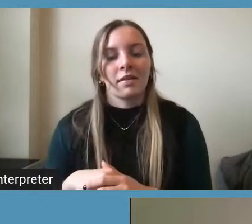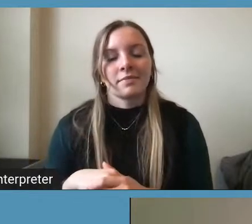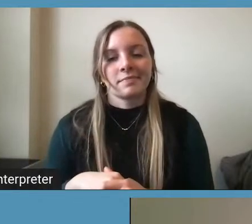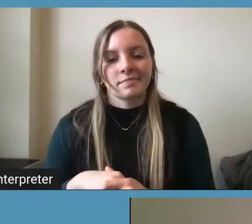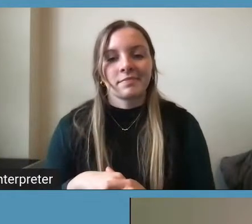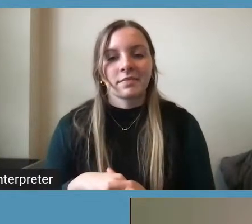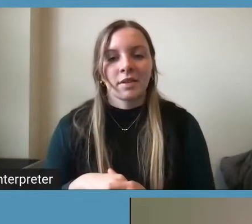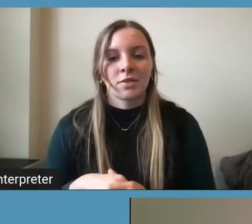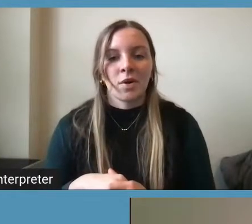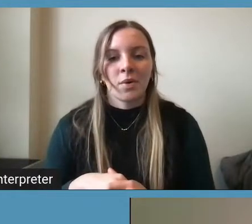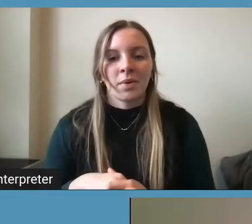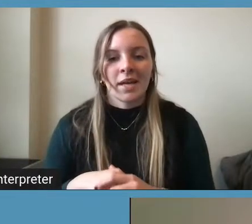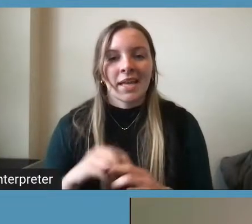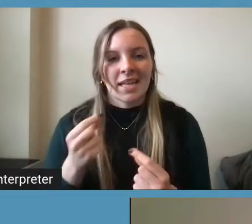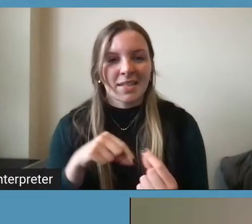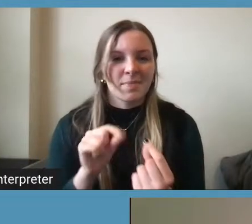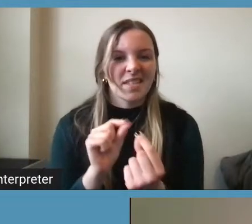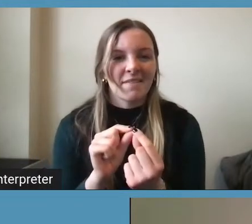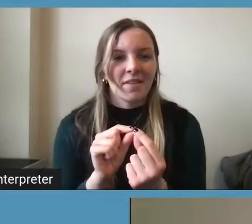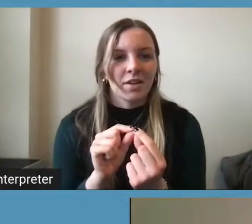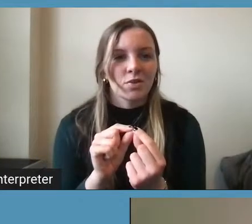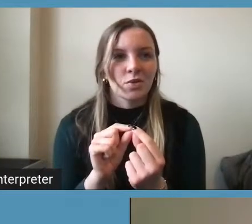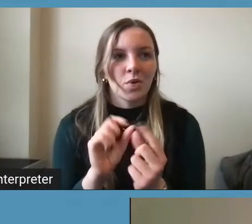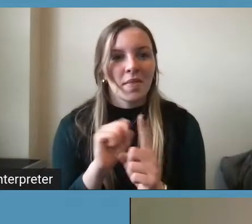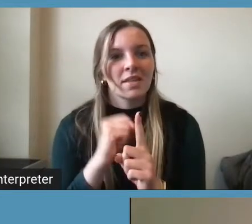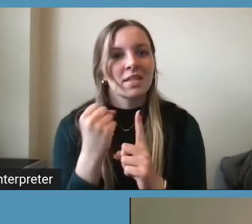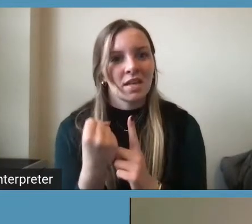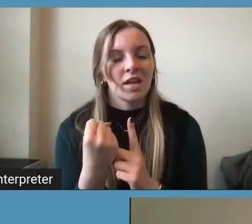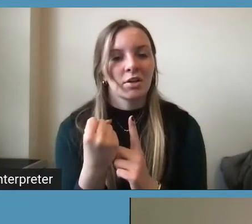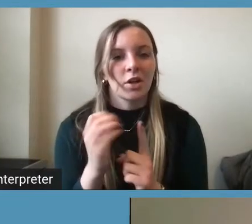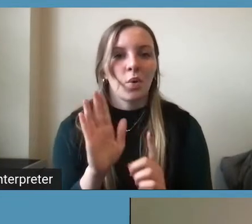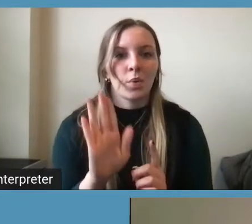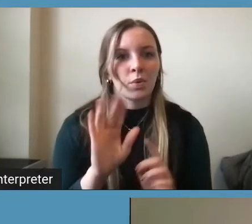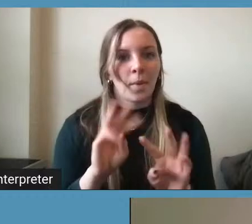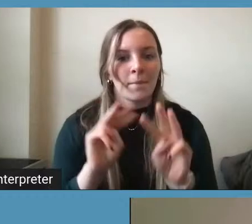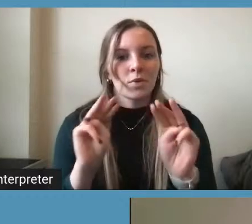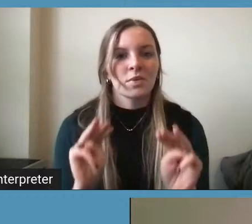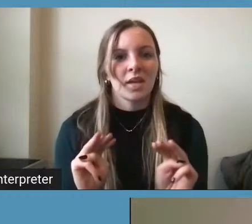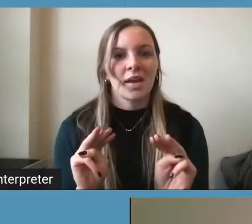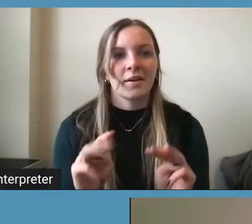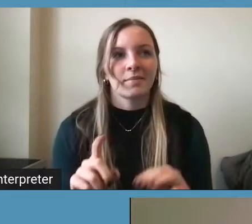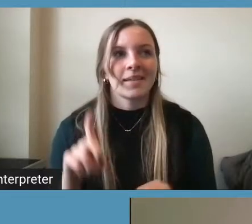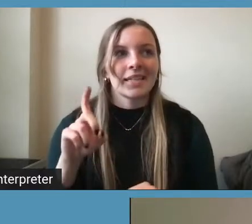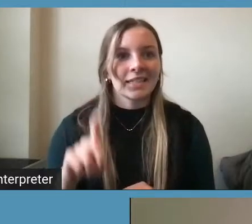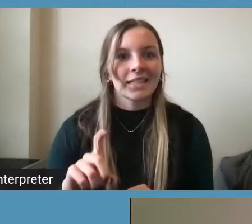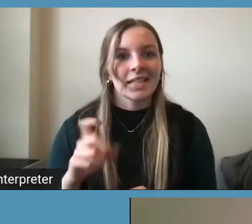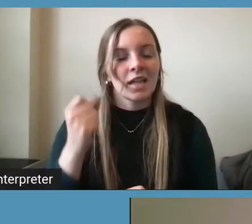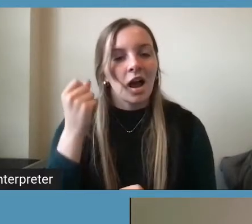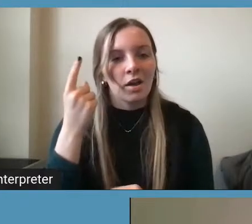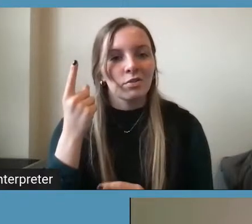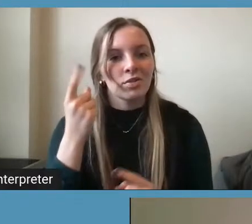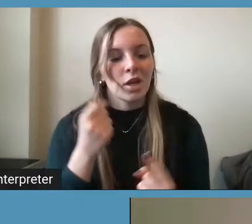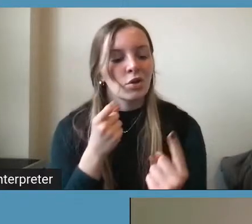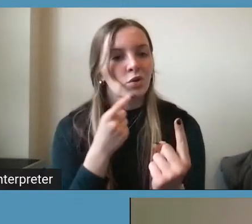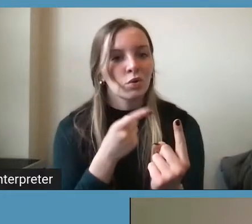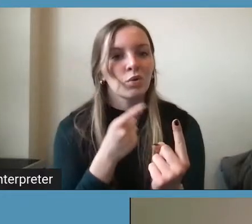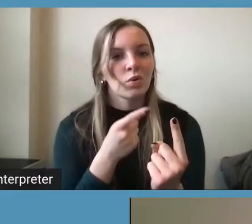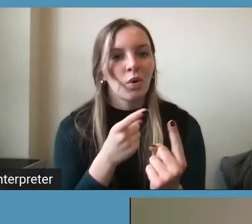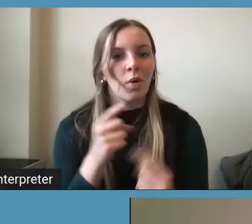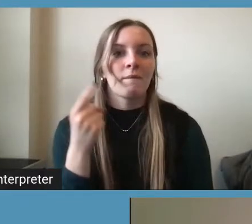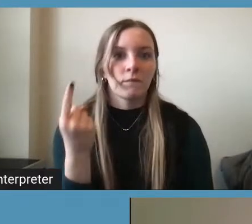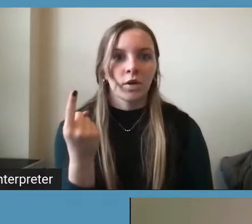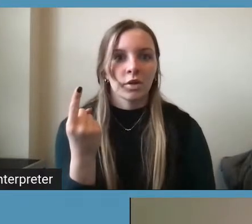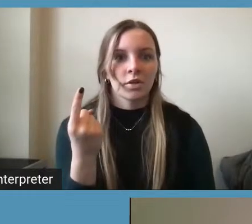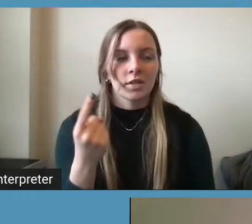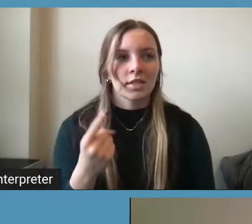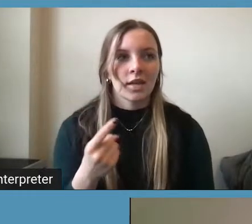the needs. So really understanding your goals there is going to help you make the right choices. And obviously then, the budget and the